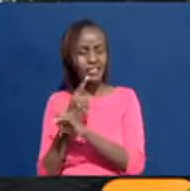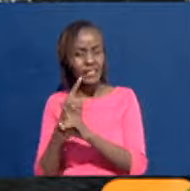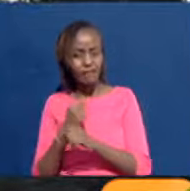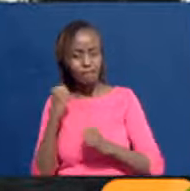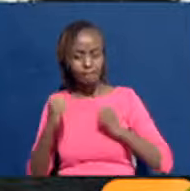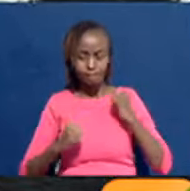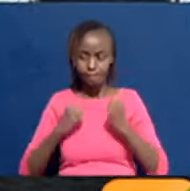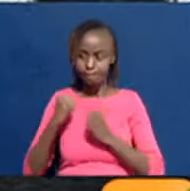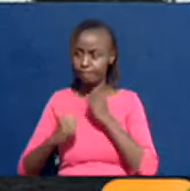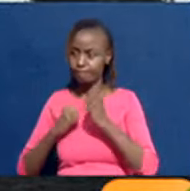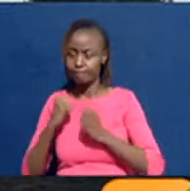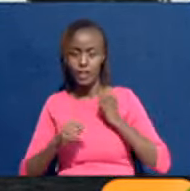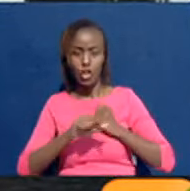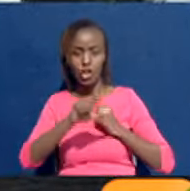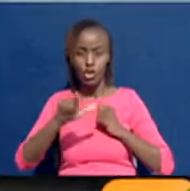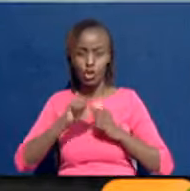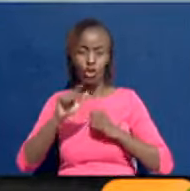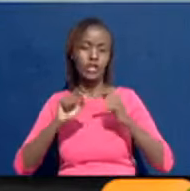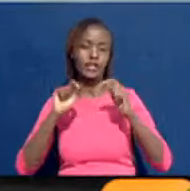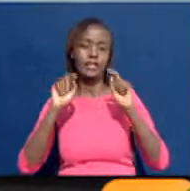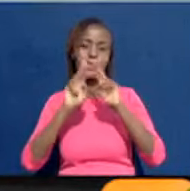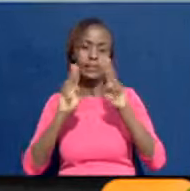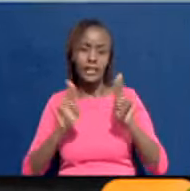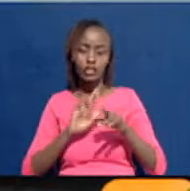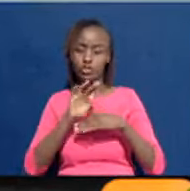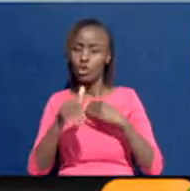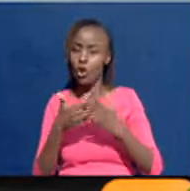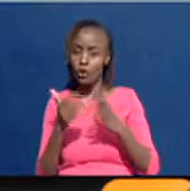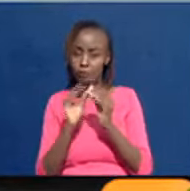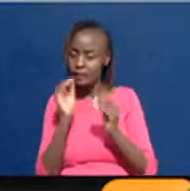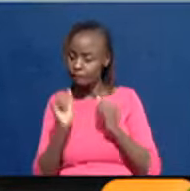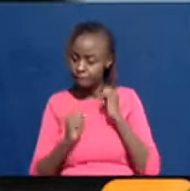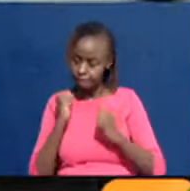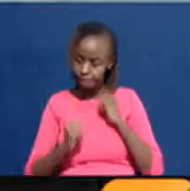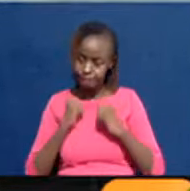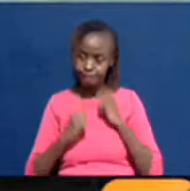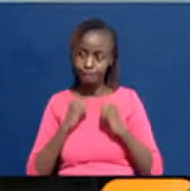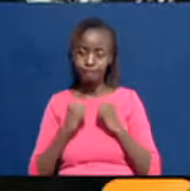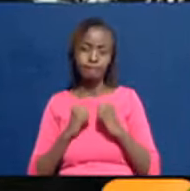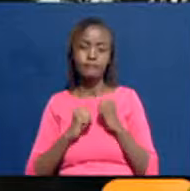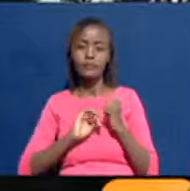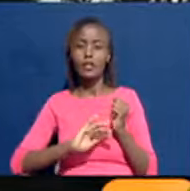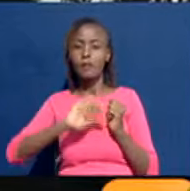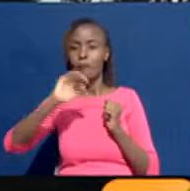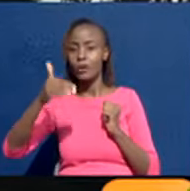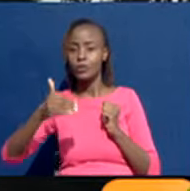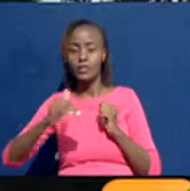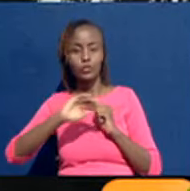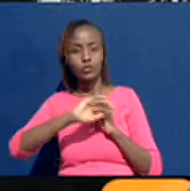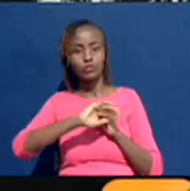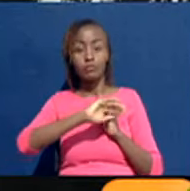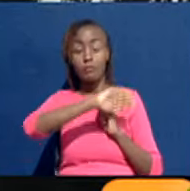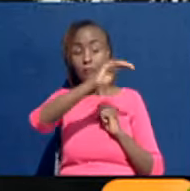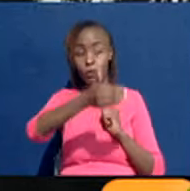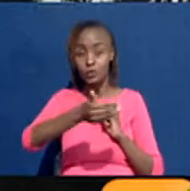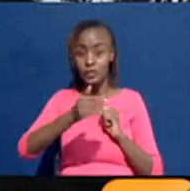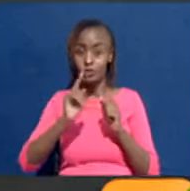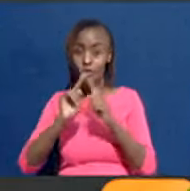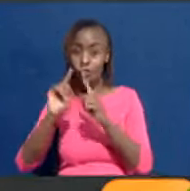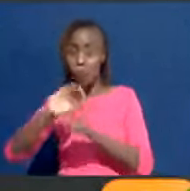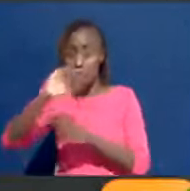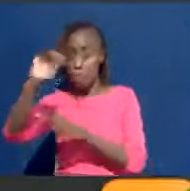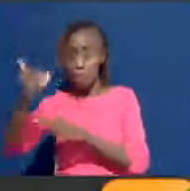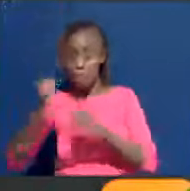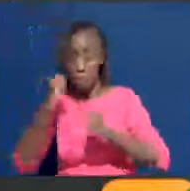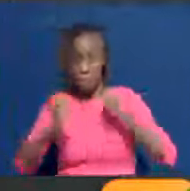locally and internationally, on the road for the third edition of the Mountain to Mountain Marathon. The runners